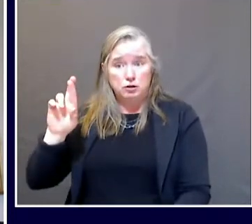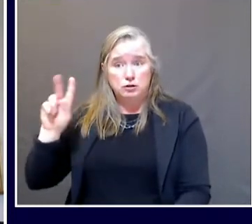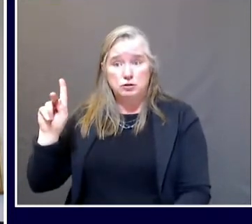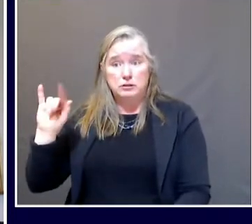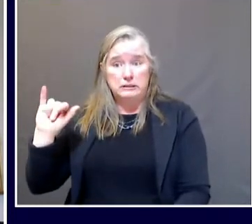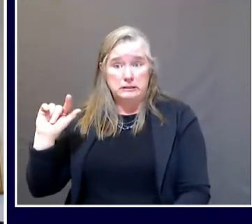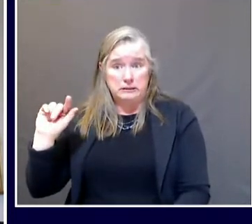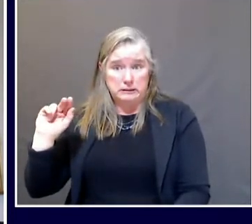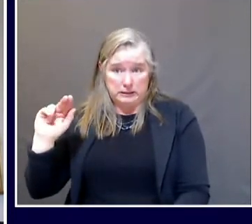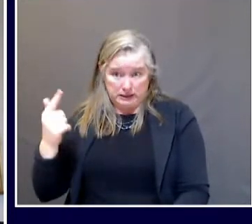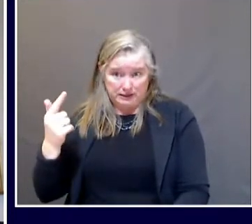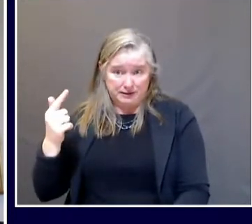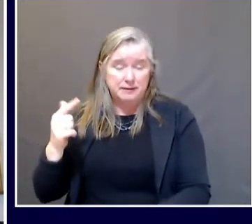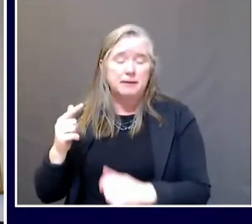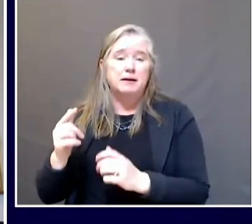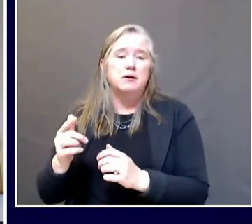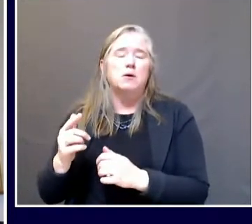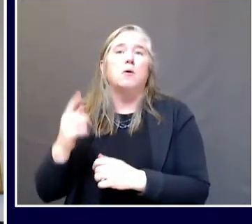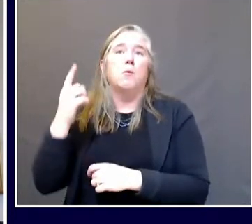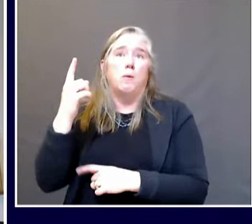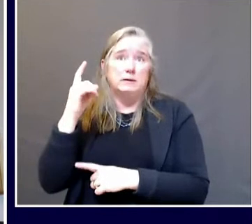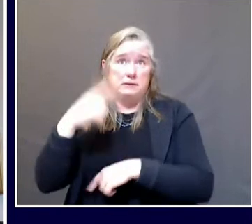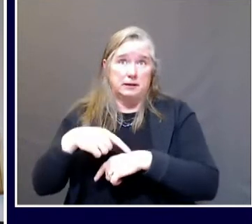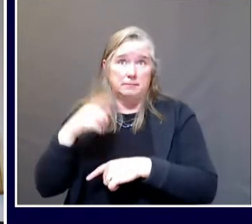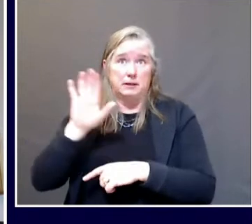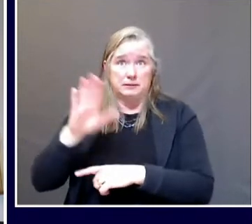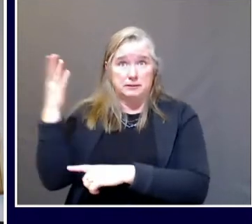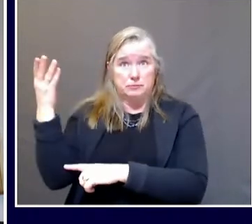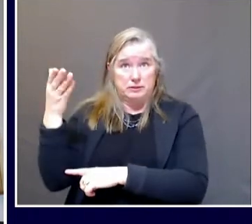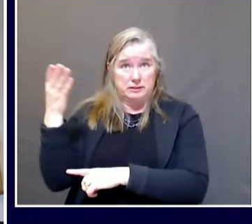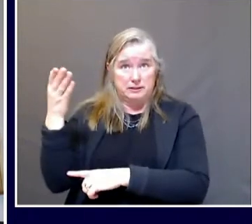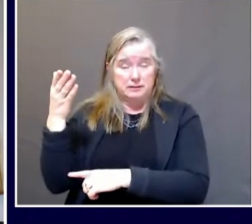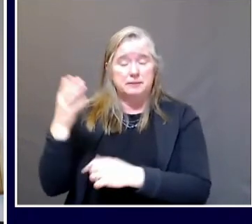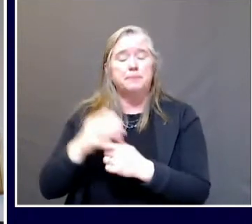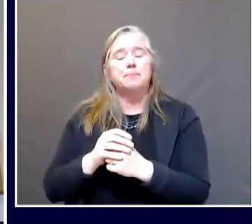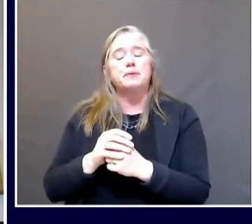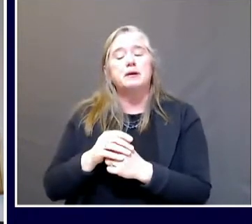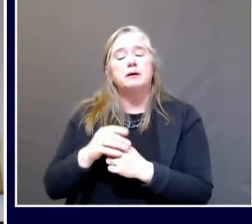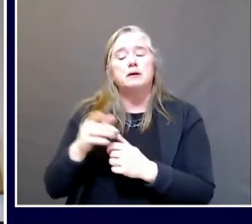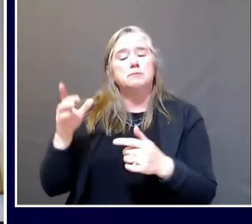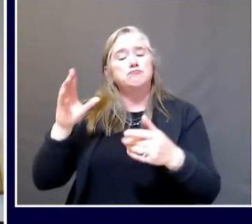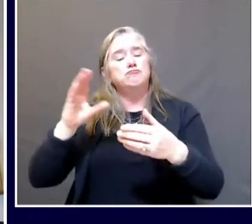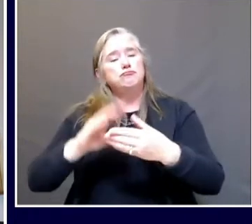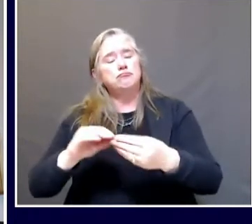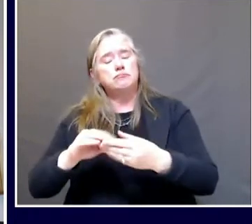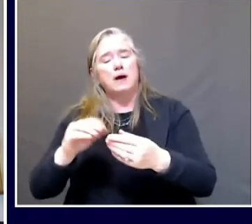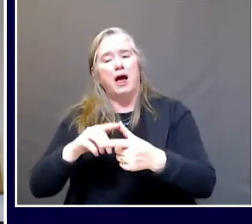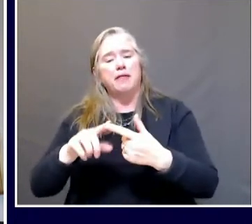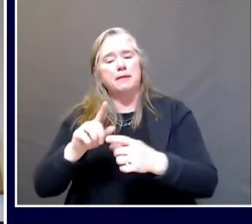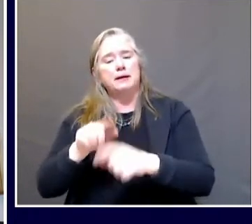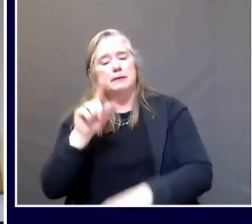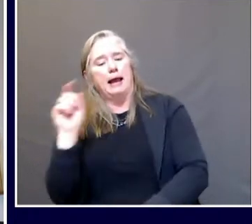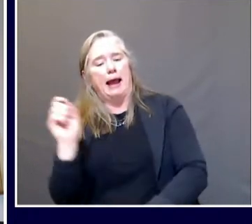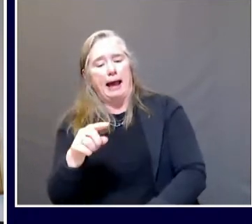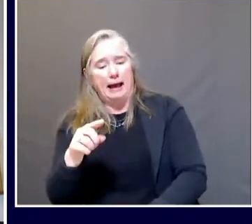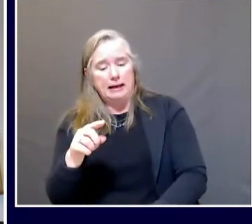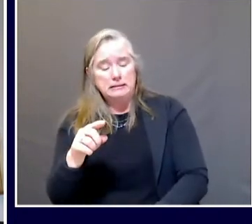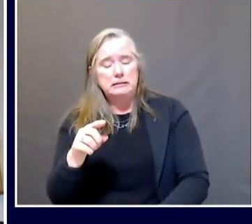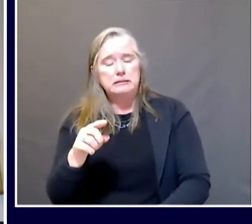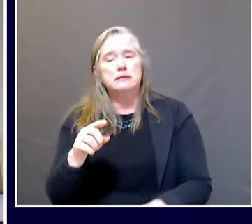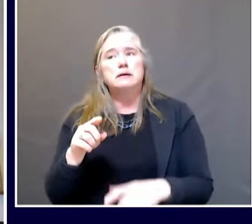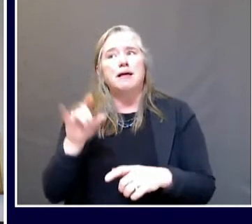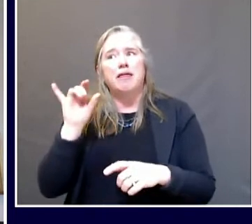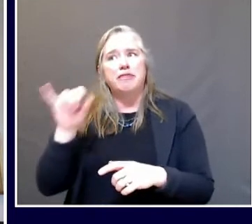asked in one of his speeches a question that we have talked about at these briefings for the past